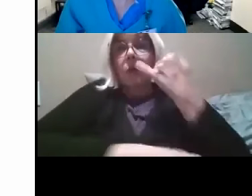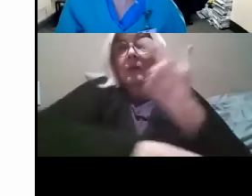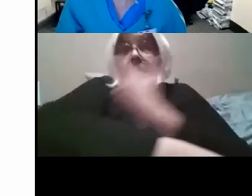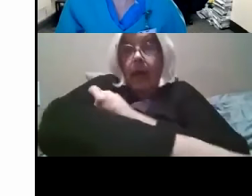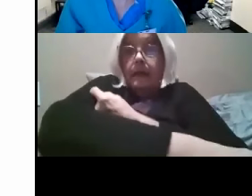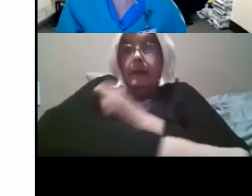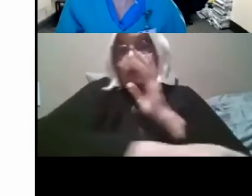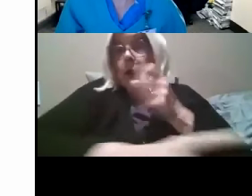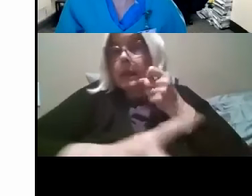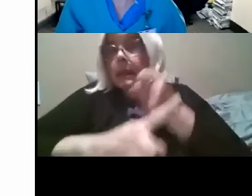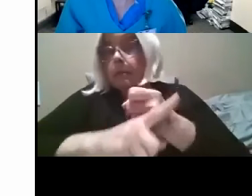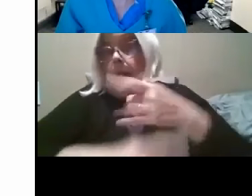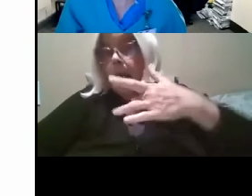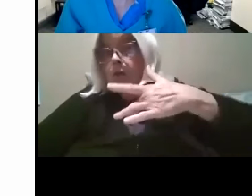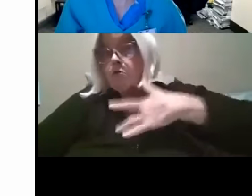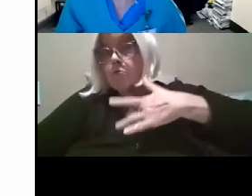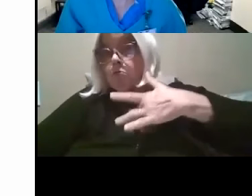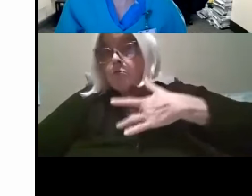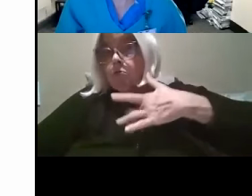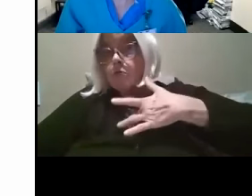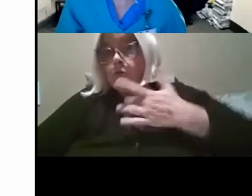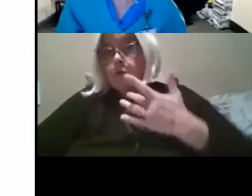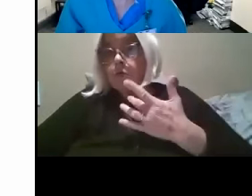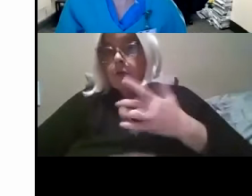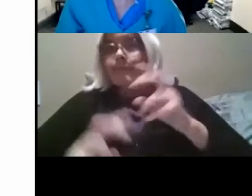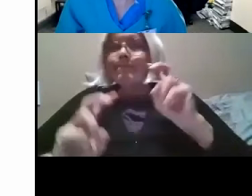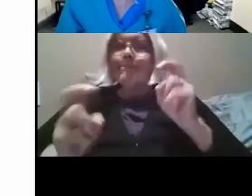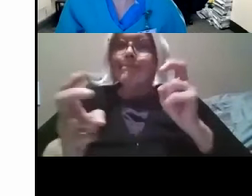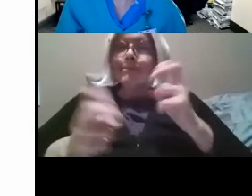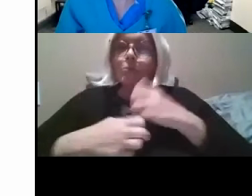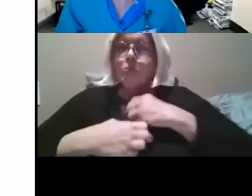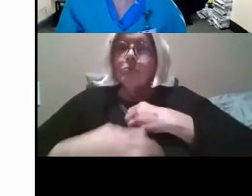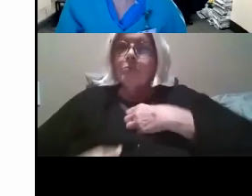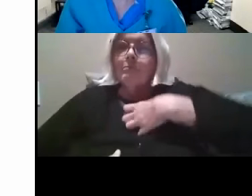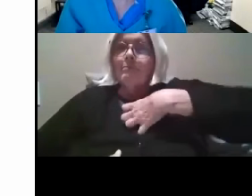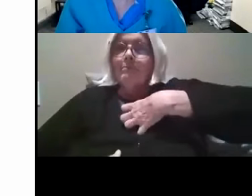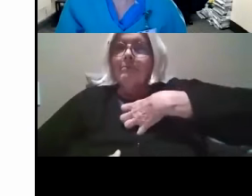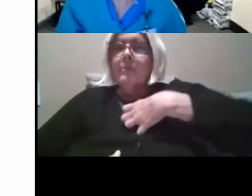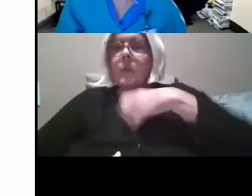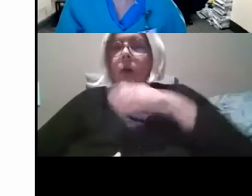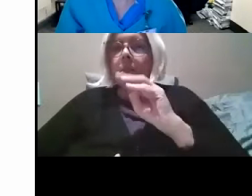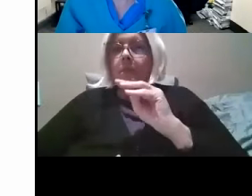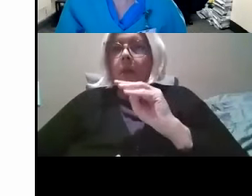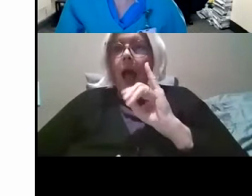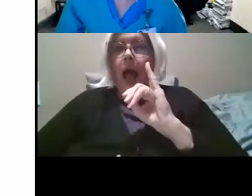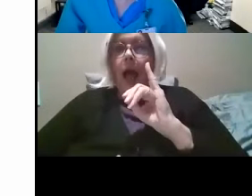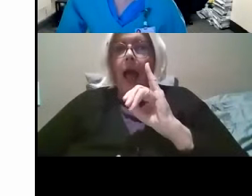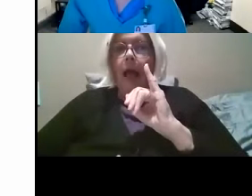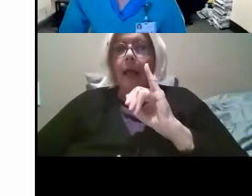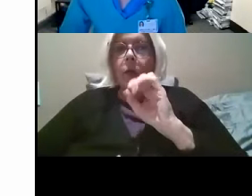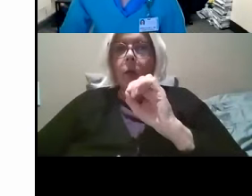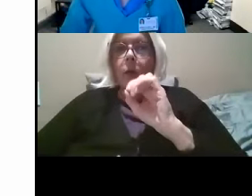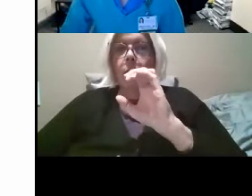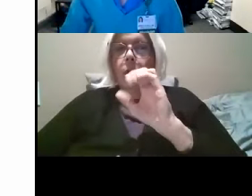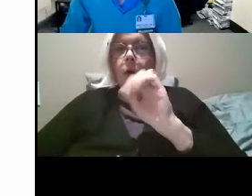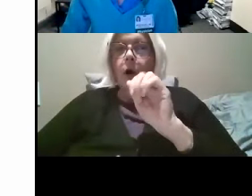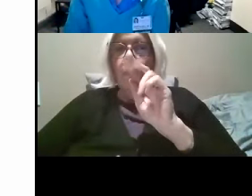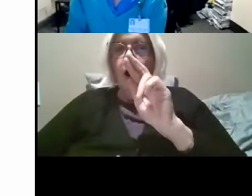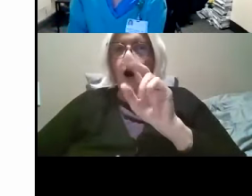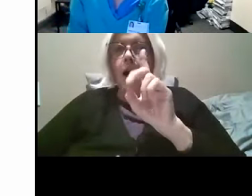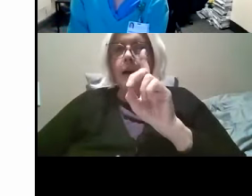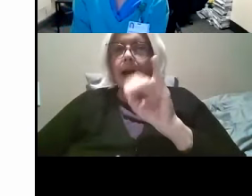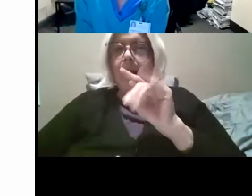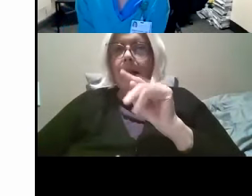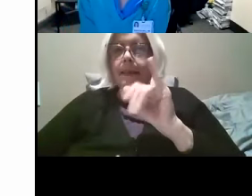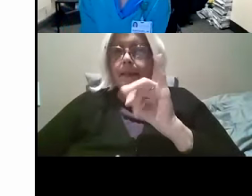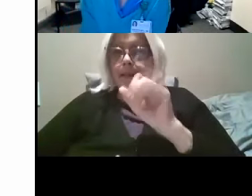what we do know, and so again, kind of going back to we can only talk about what we know and what we don't know. There were no cases of myocarditis